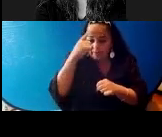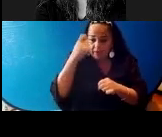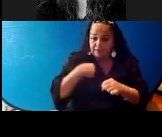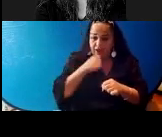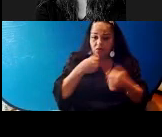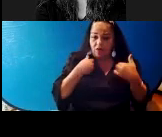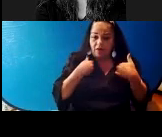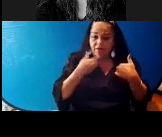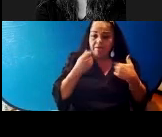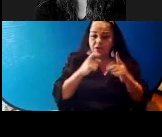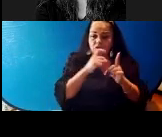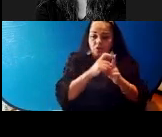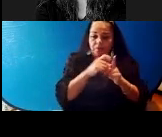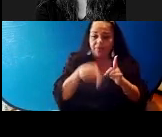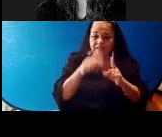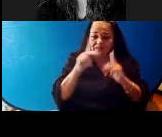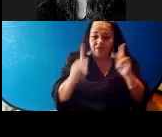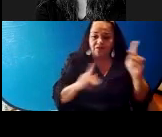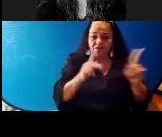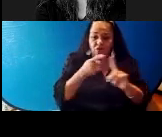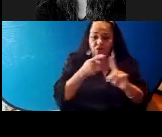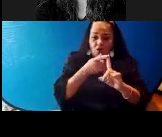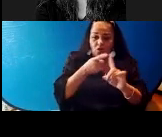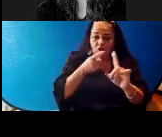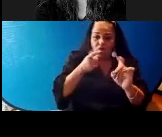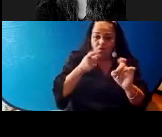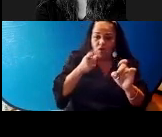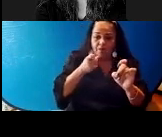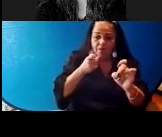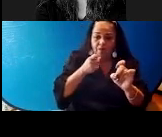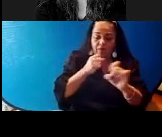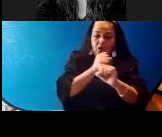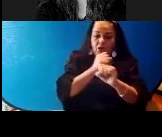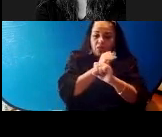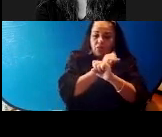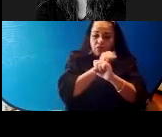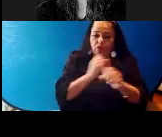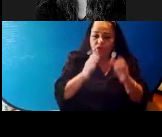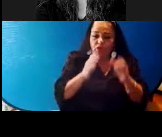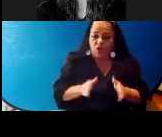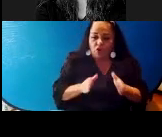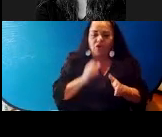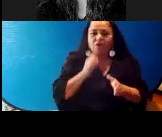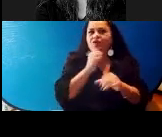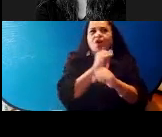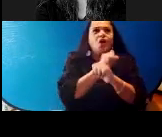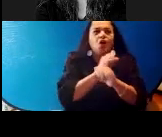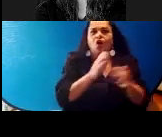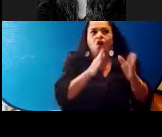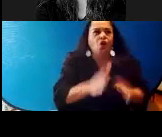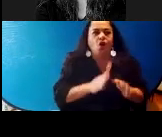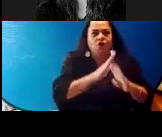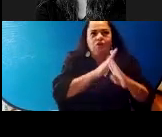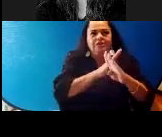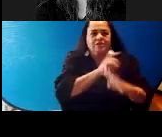better term for it, these quotes are actually from the guards, but are not guards because they don't classify that way. from those